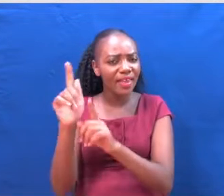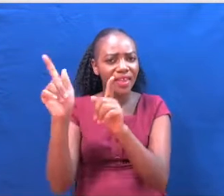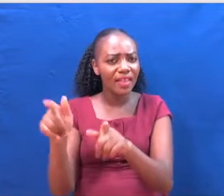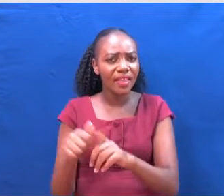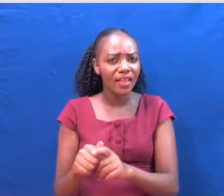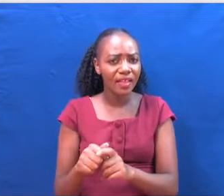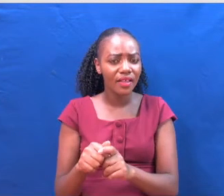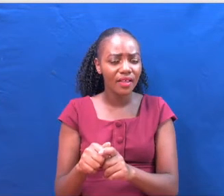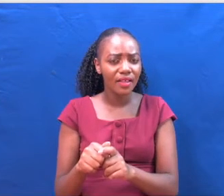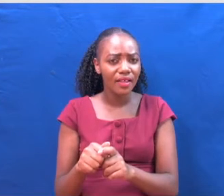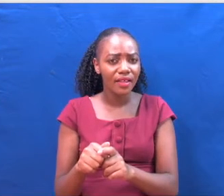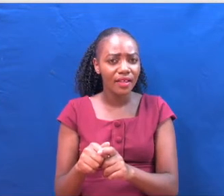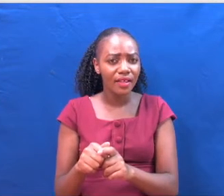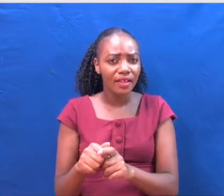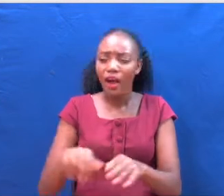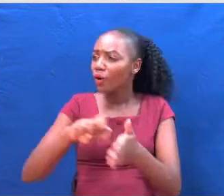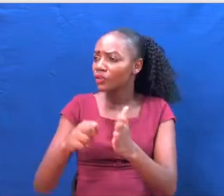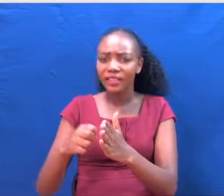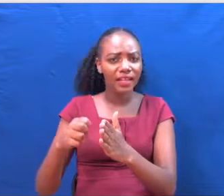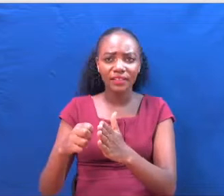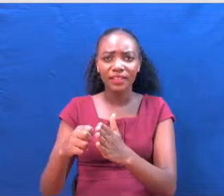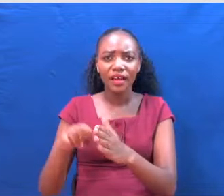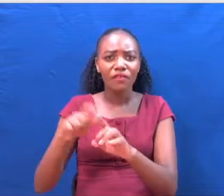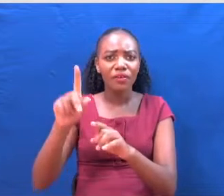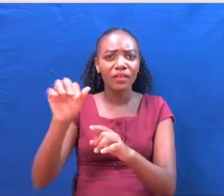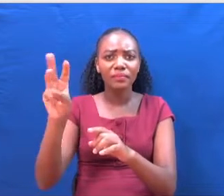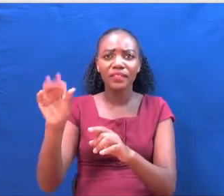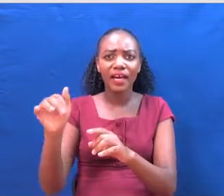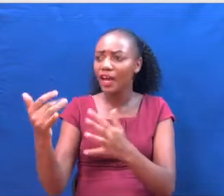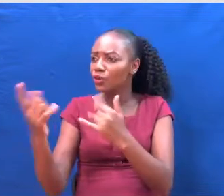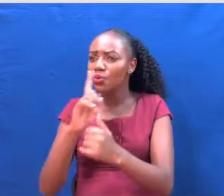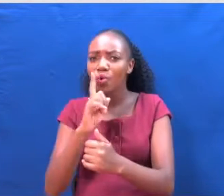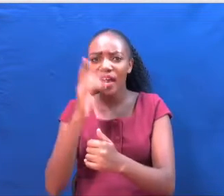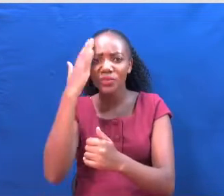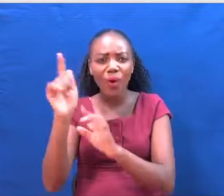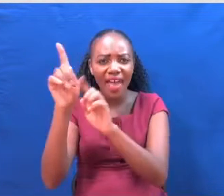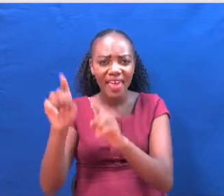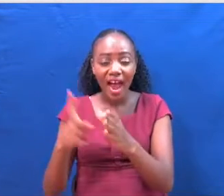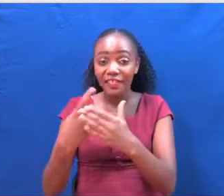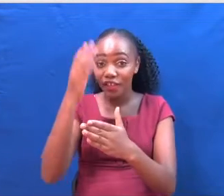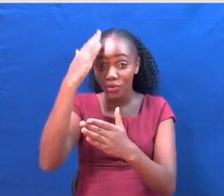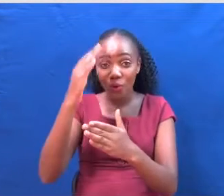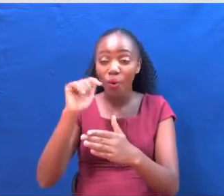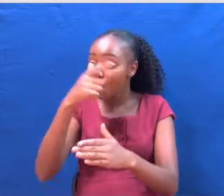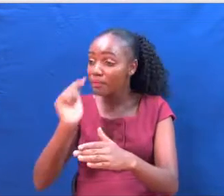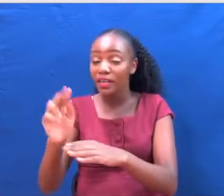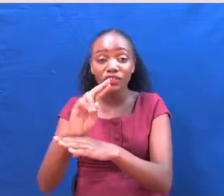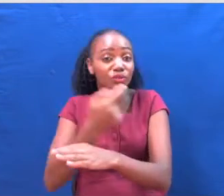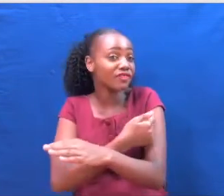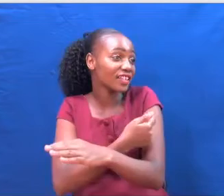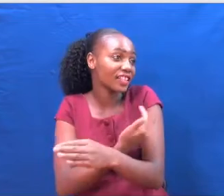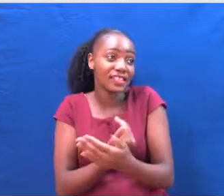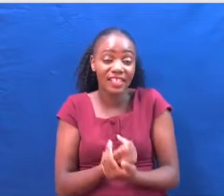contracts from cancer? Now that they are coming, and you are a nurse, and you know that vaccines must be used? To be